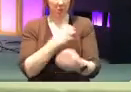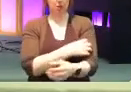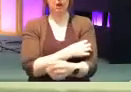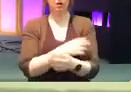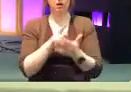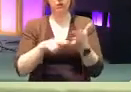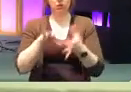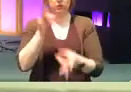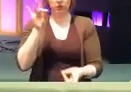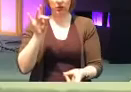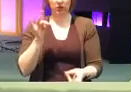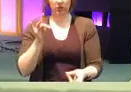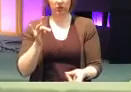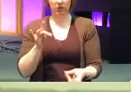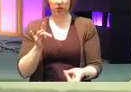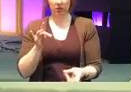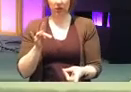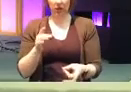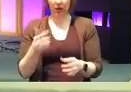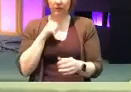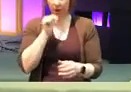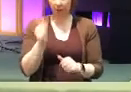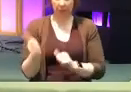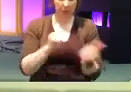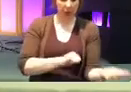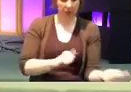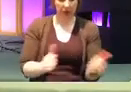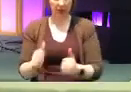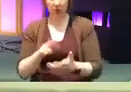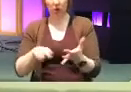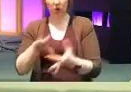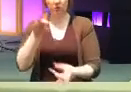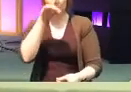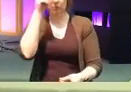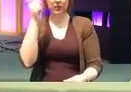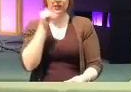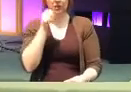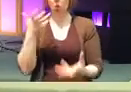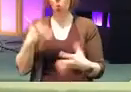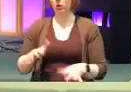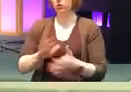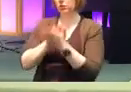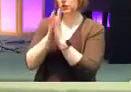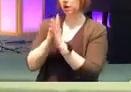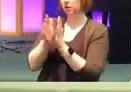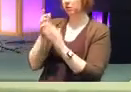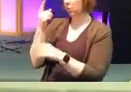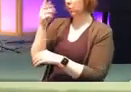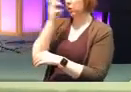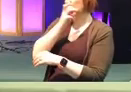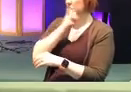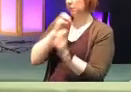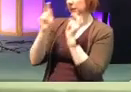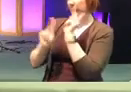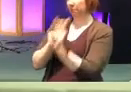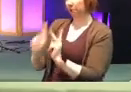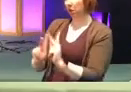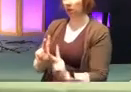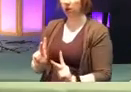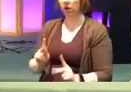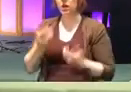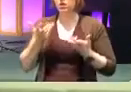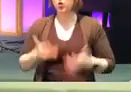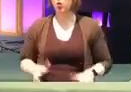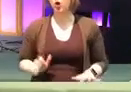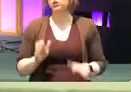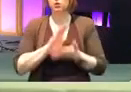Spirit, have not been baptized in the Holy Spirit because they don't want to be one of those weird people. They don't want to